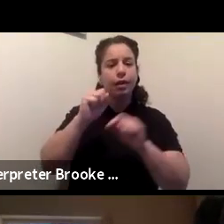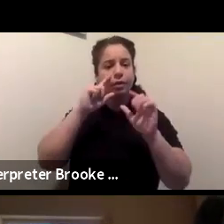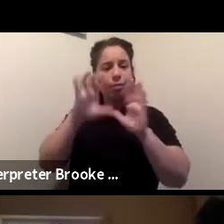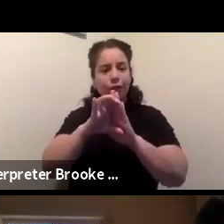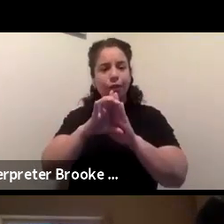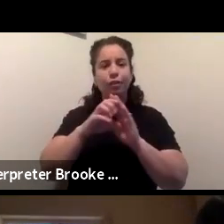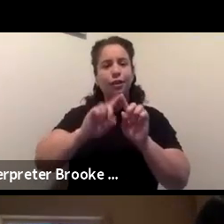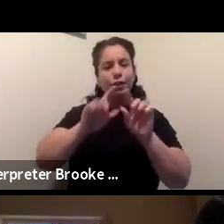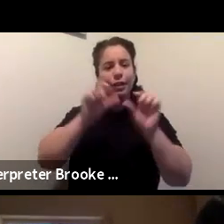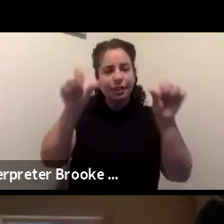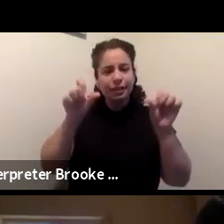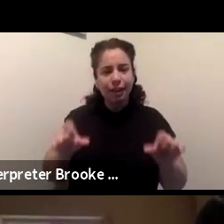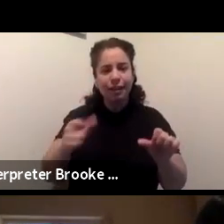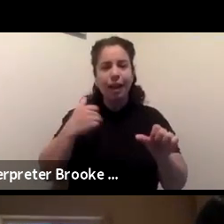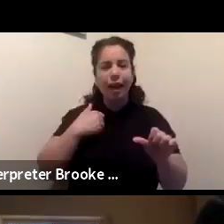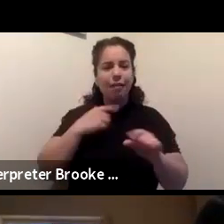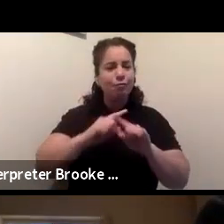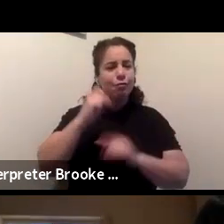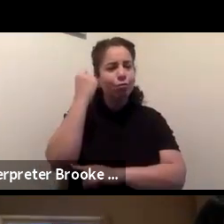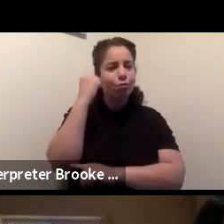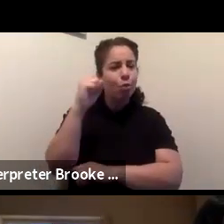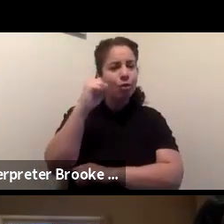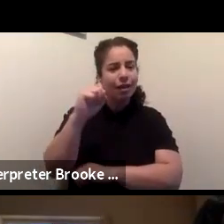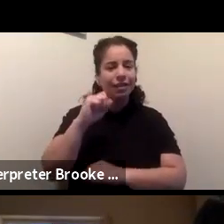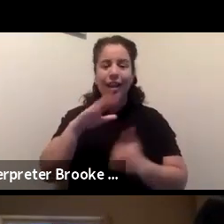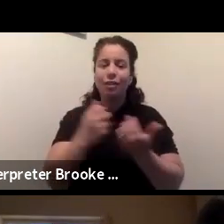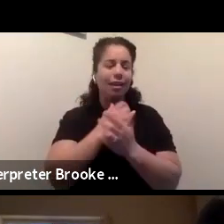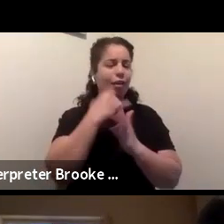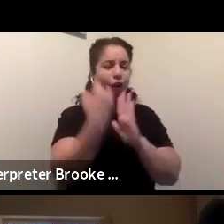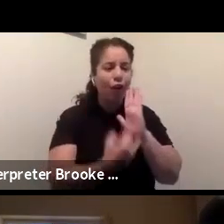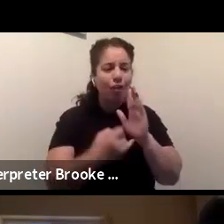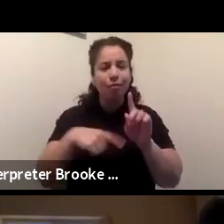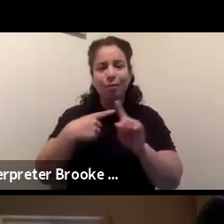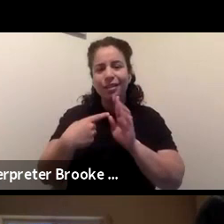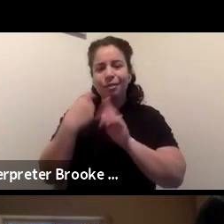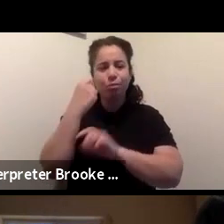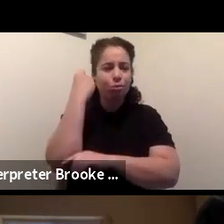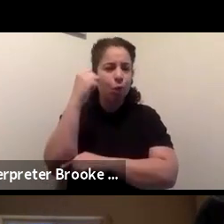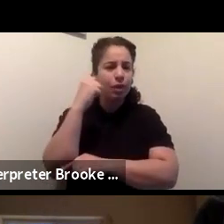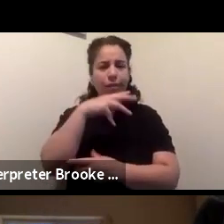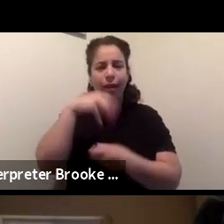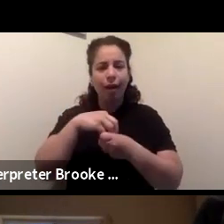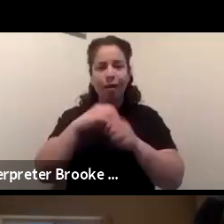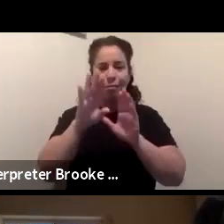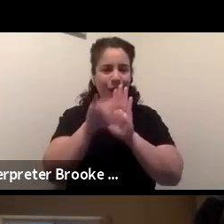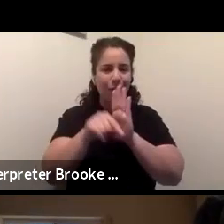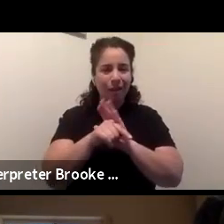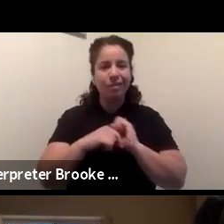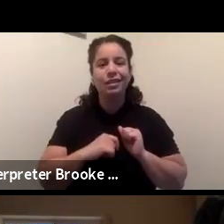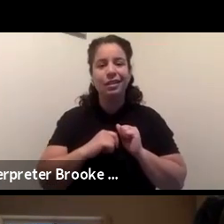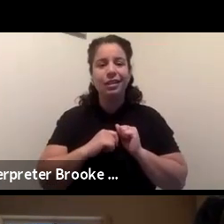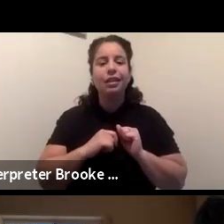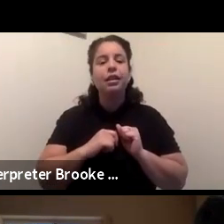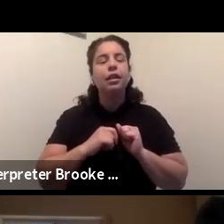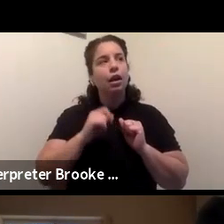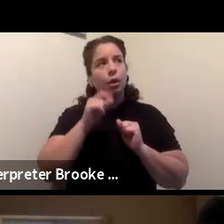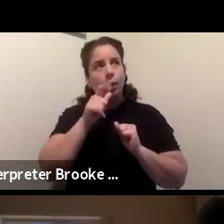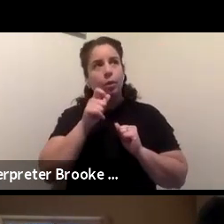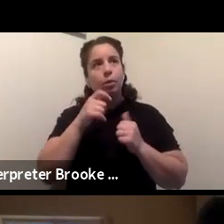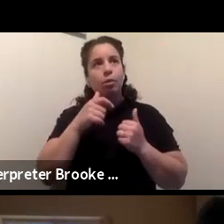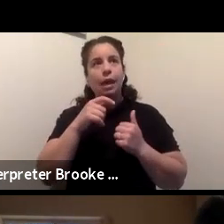project sign from the protests, and it's all art and protest. And let's see, how am I? I